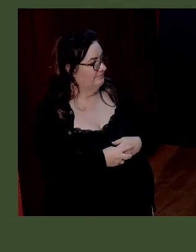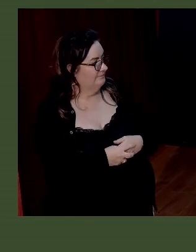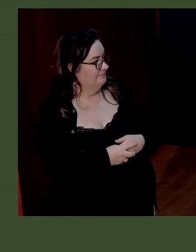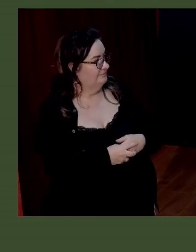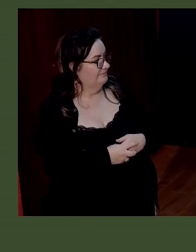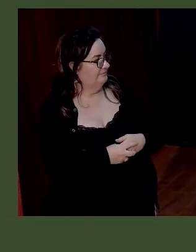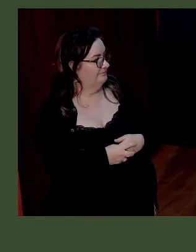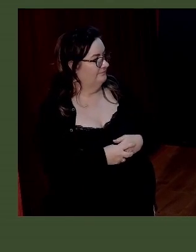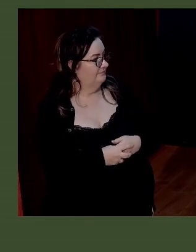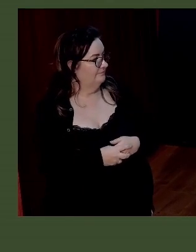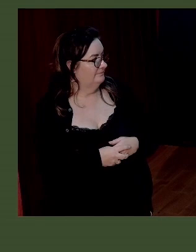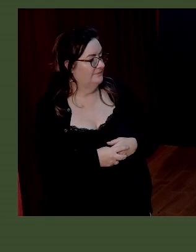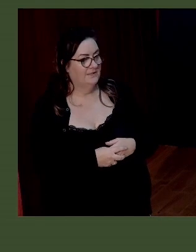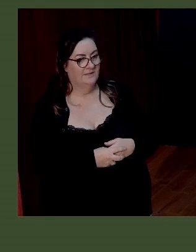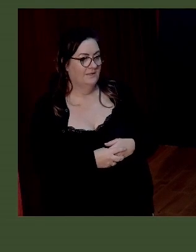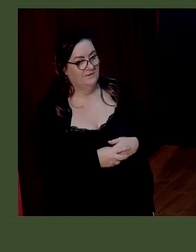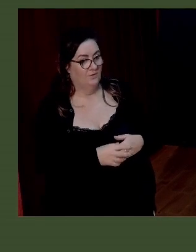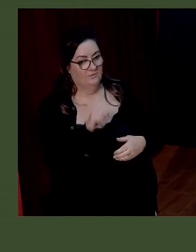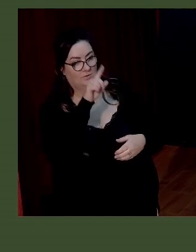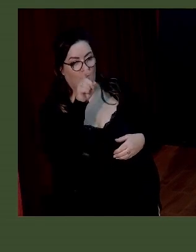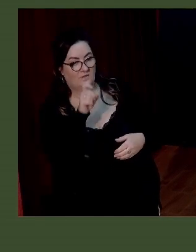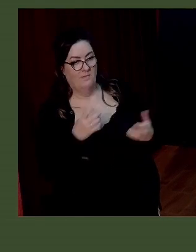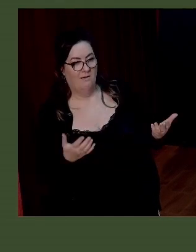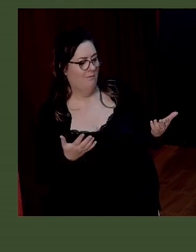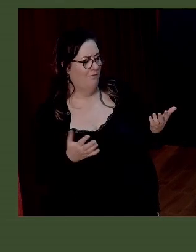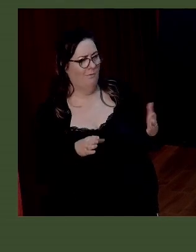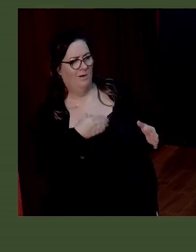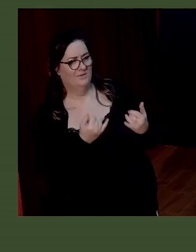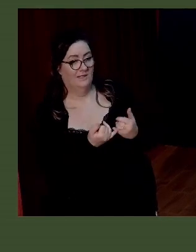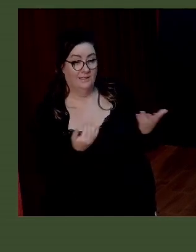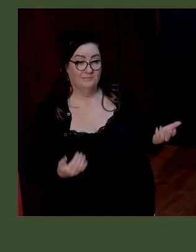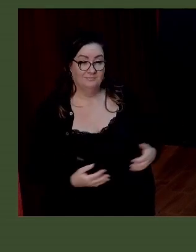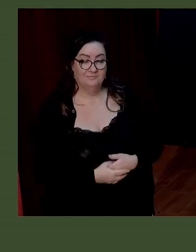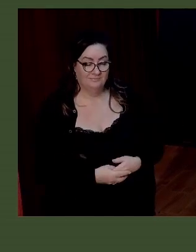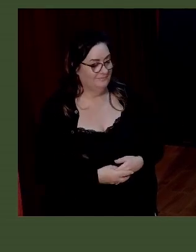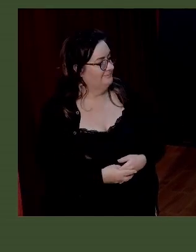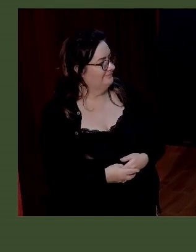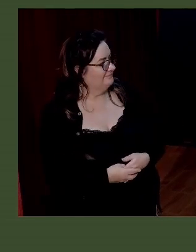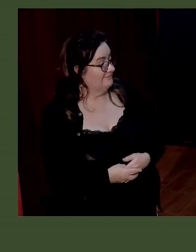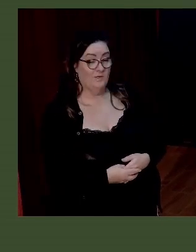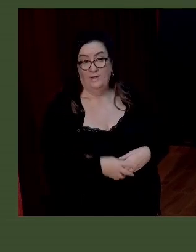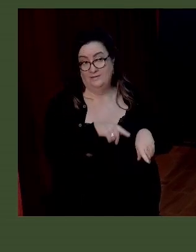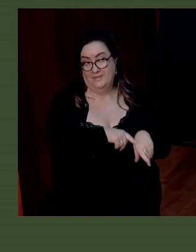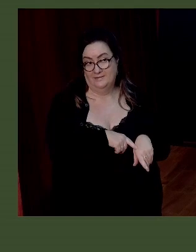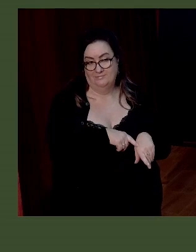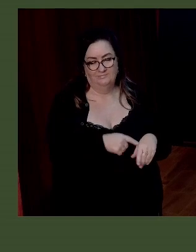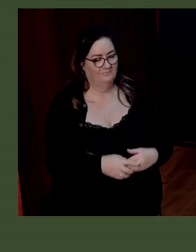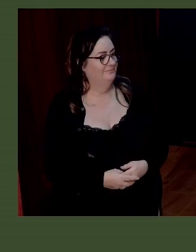So, how was it? The question mark. Well, that depends.